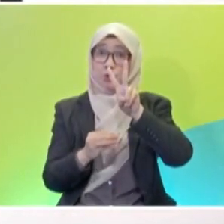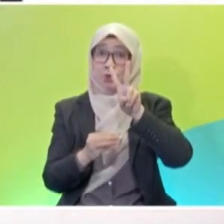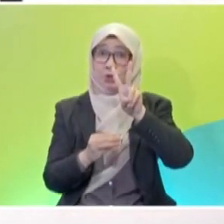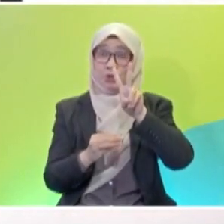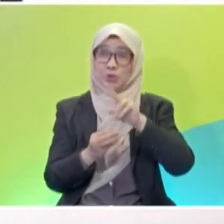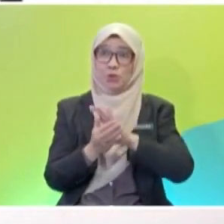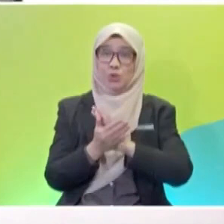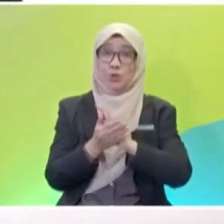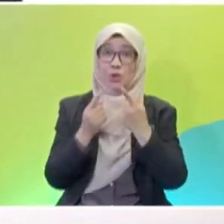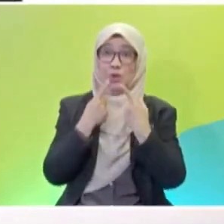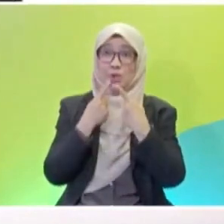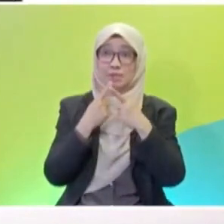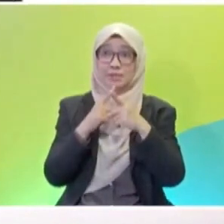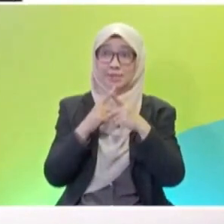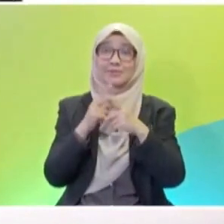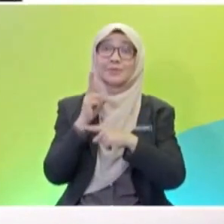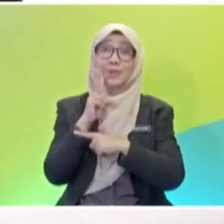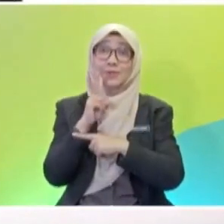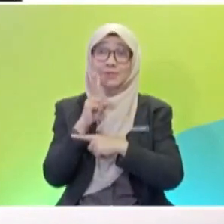Anyone would like to try? Yeah, Vinosha?